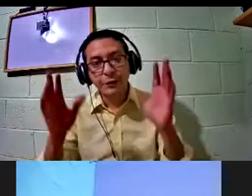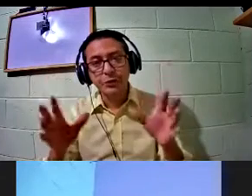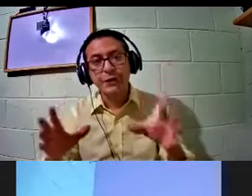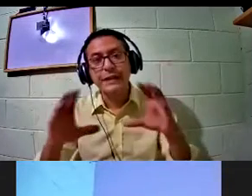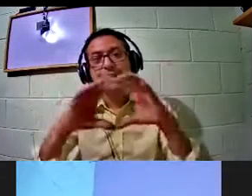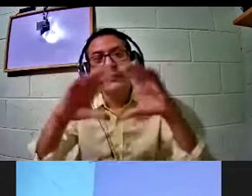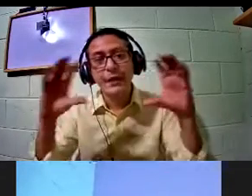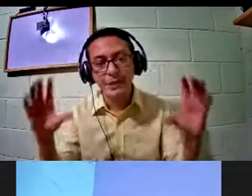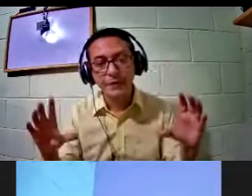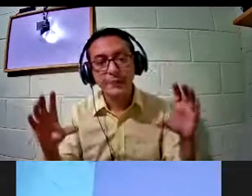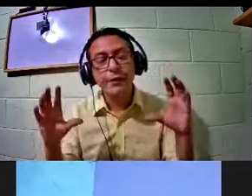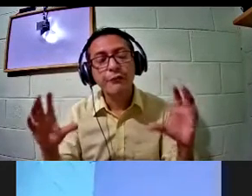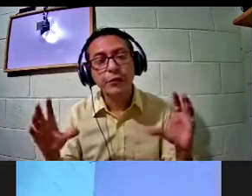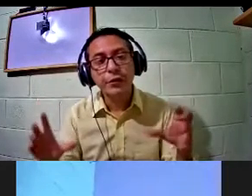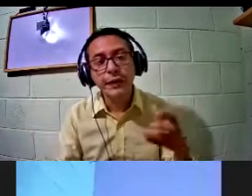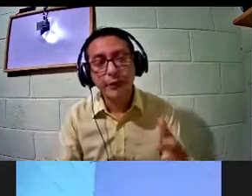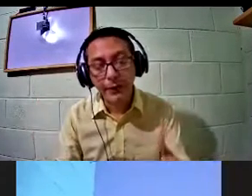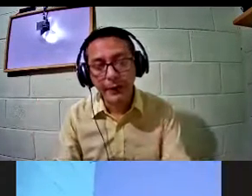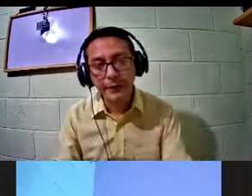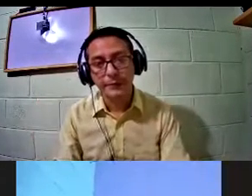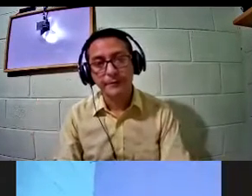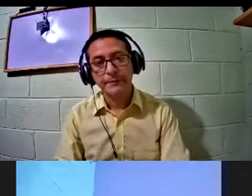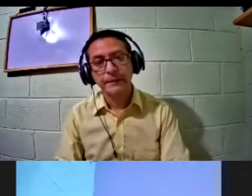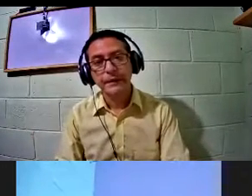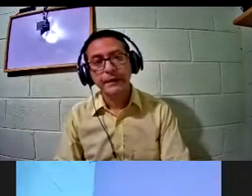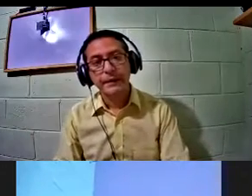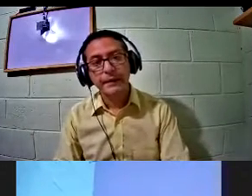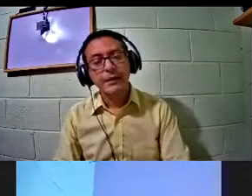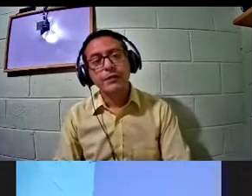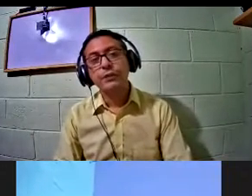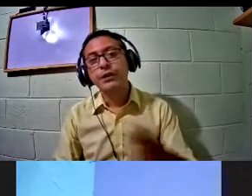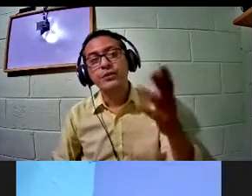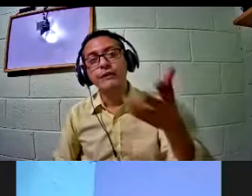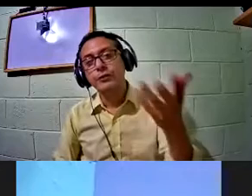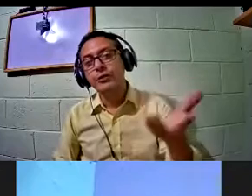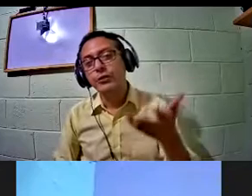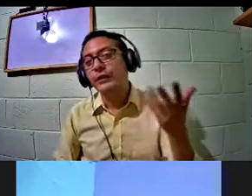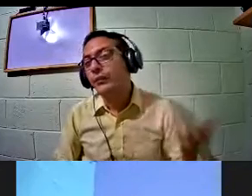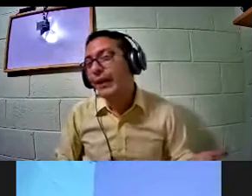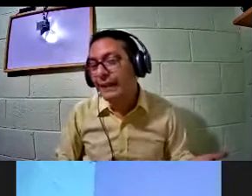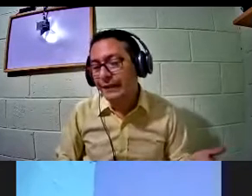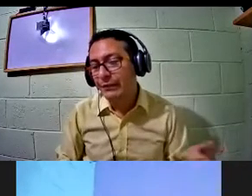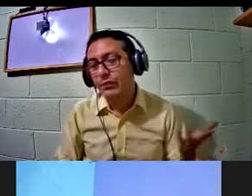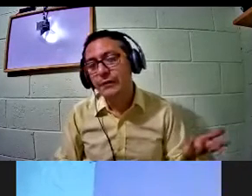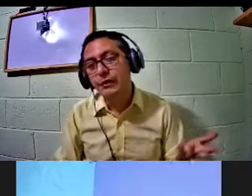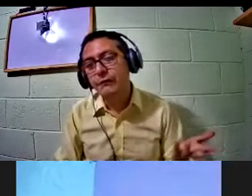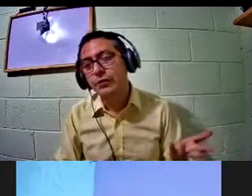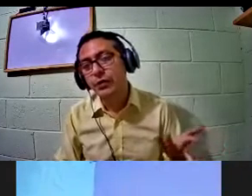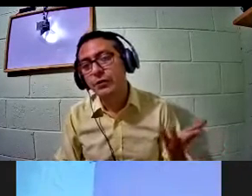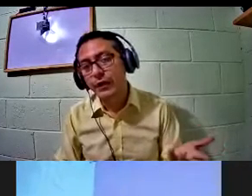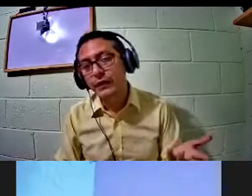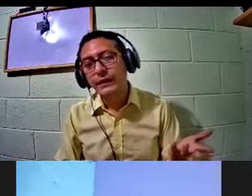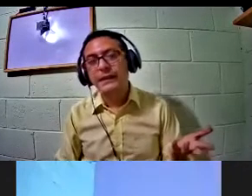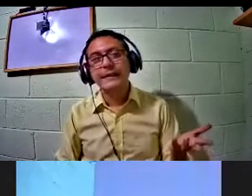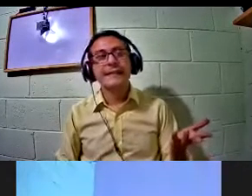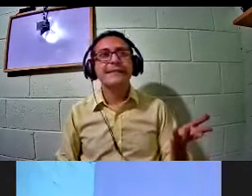this future is arranged. Pero es un futuro que ya fue planeado. When we use the future with will, el futuro con